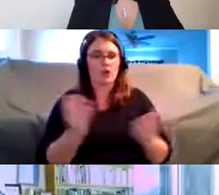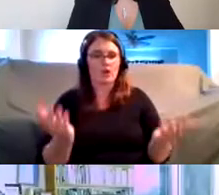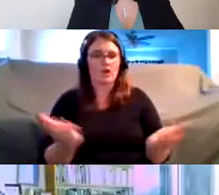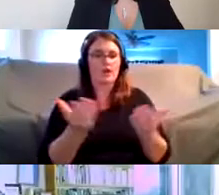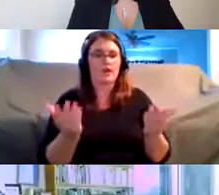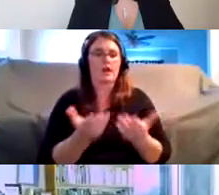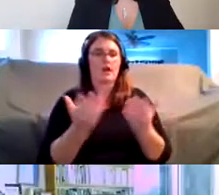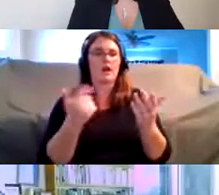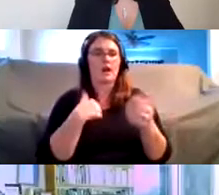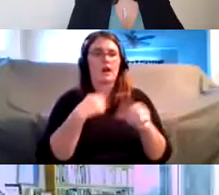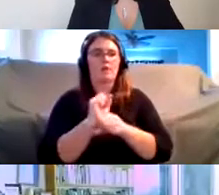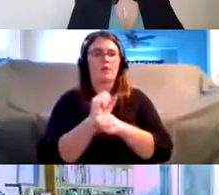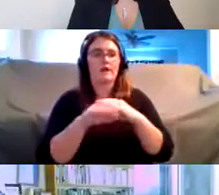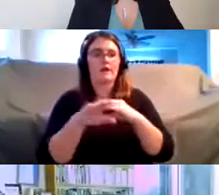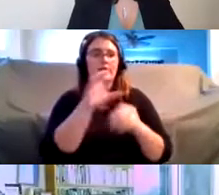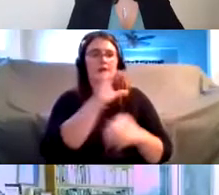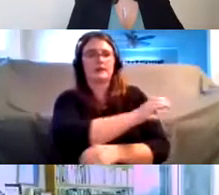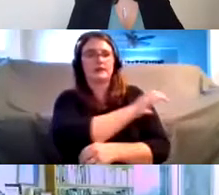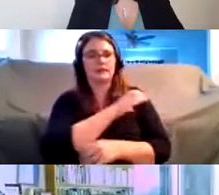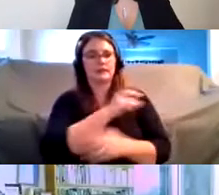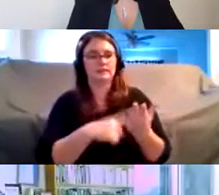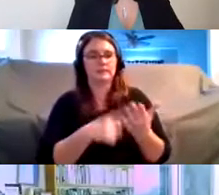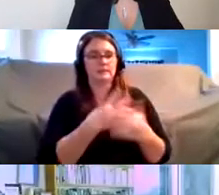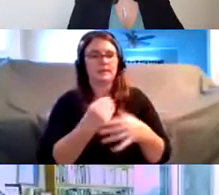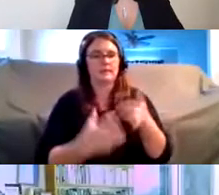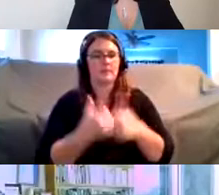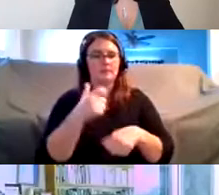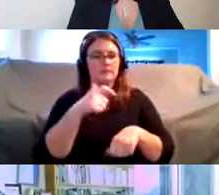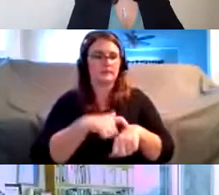care. So I work in the clinic case care sometimes, and I work most of the